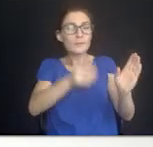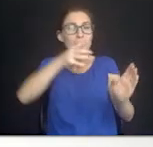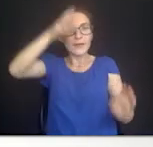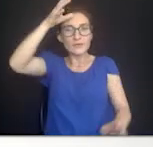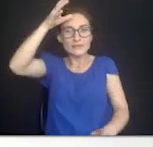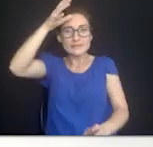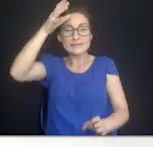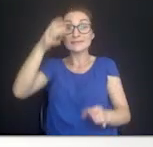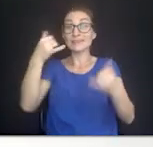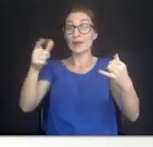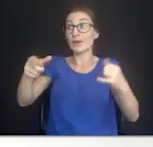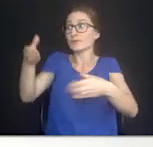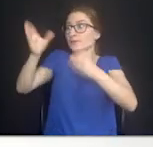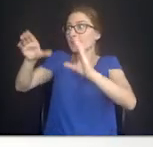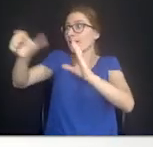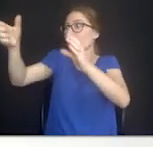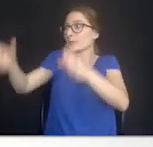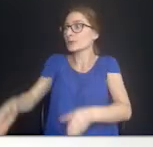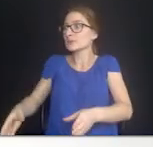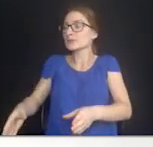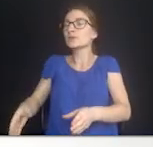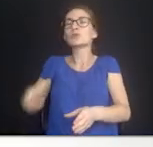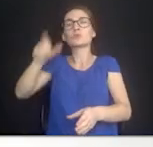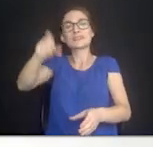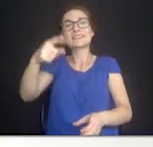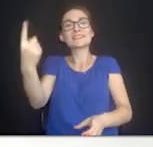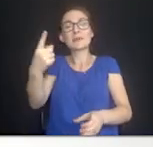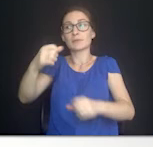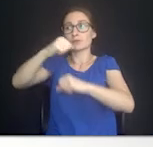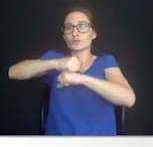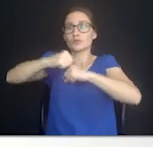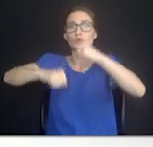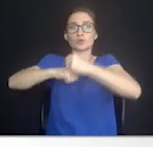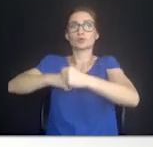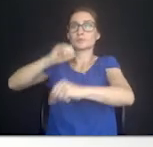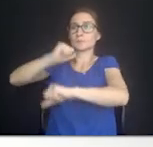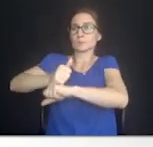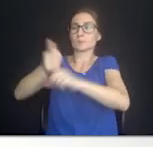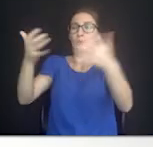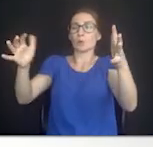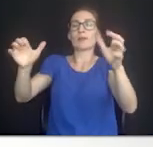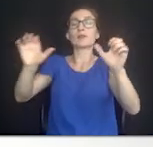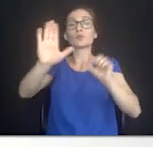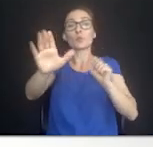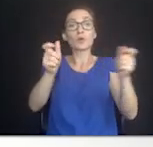there's things that we need to have structured so that you can pass those controls on.